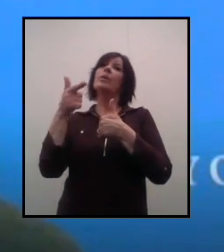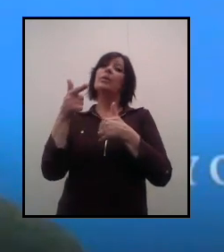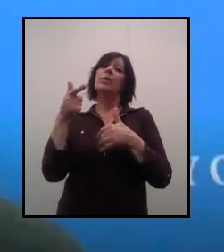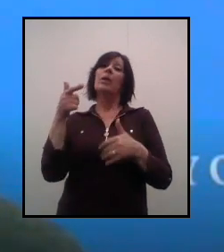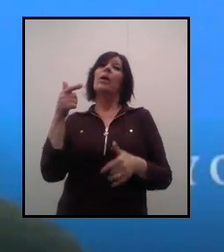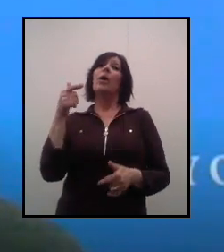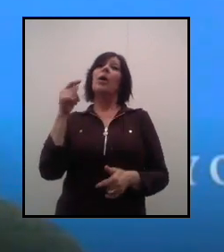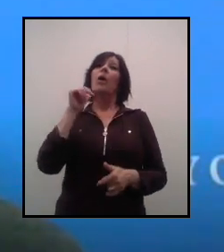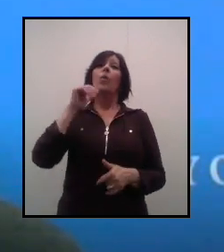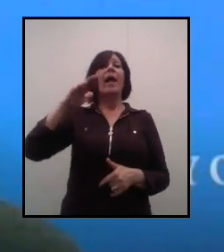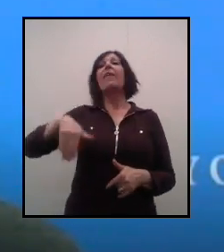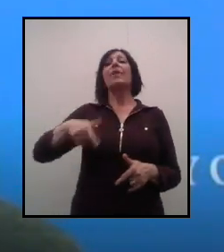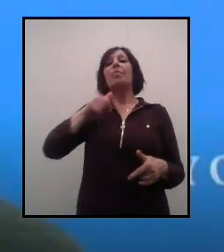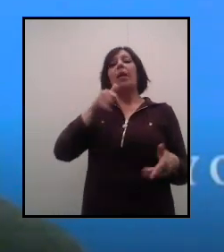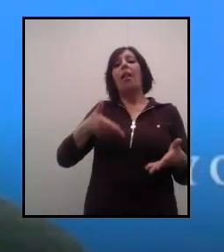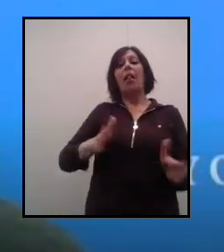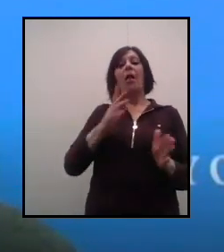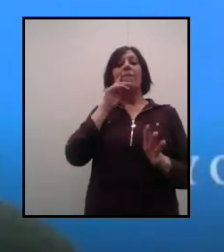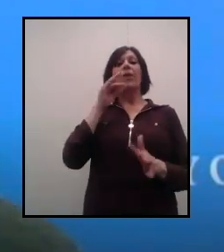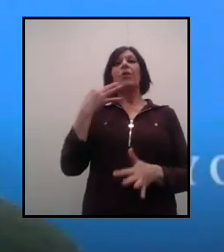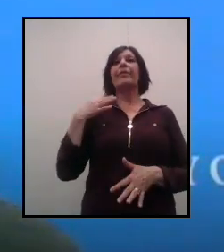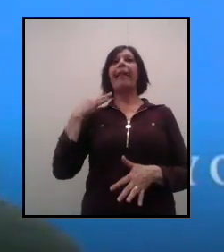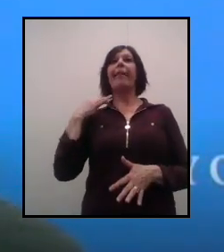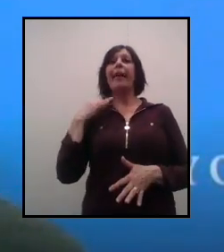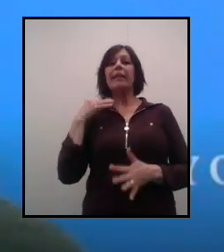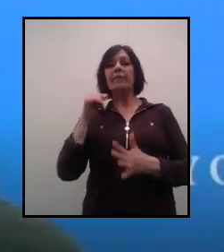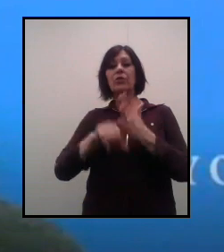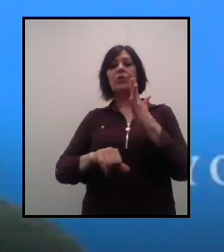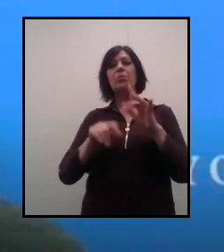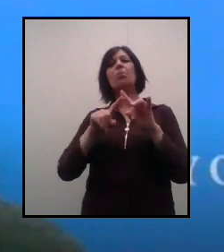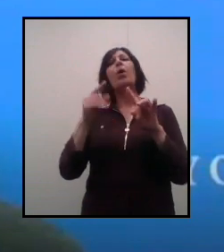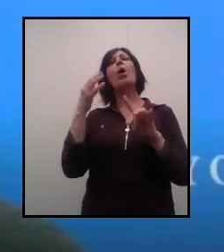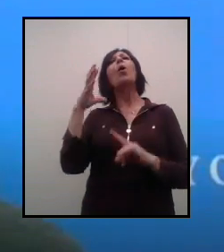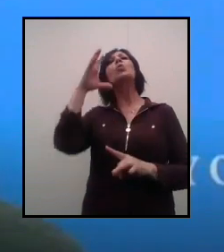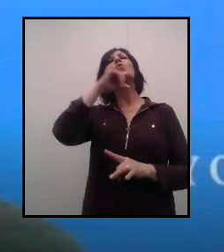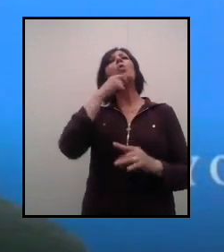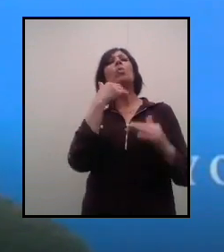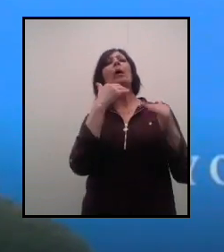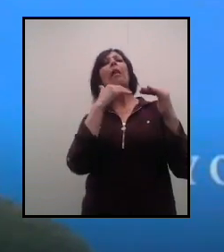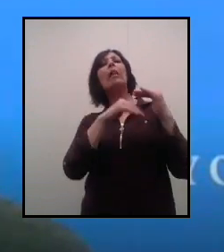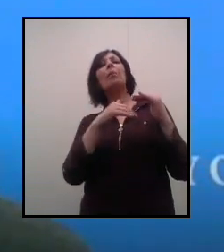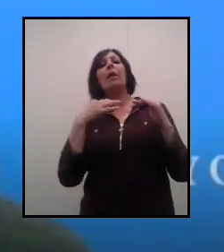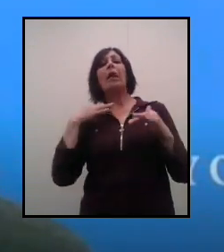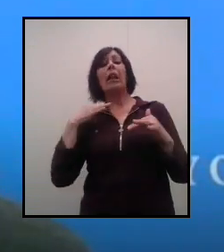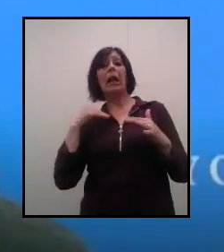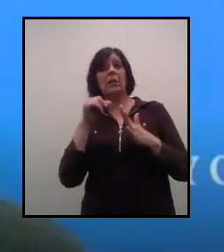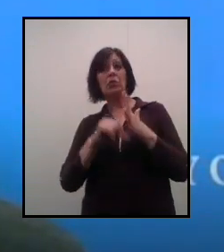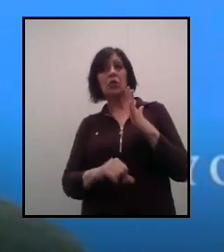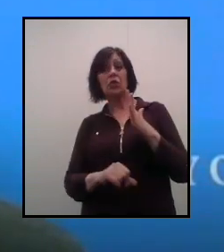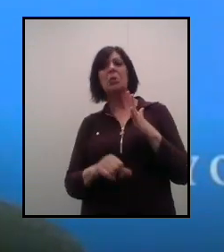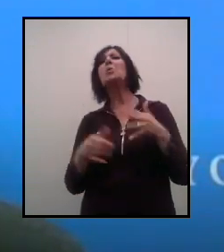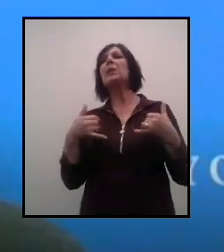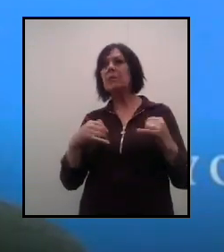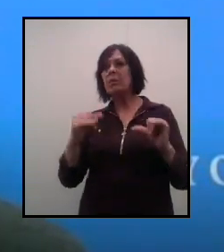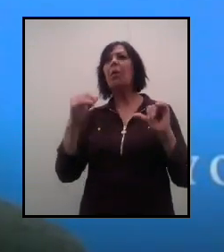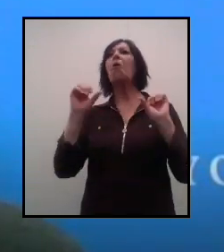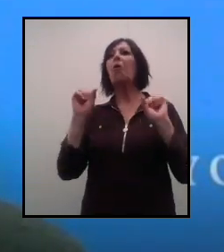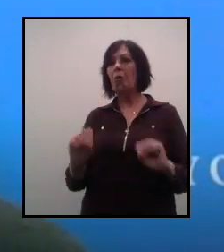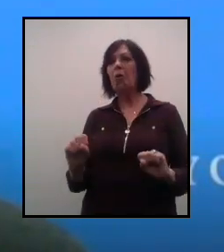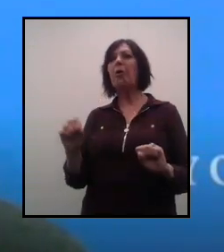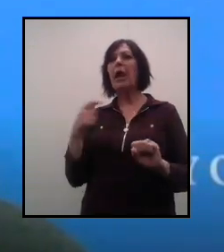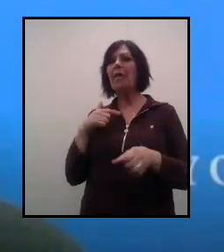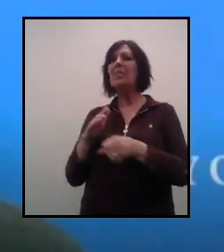surgeries. We haven't even been allowed to have elective surgeries yet. But let's assume we had limited elective surgeries. I think we still would be at that